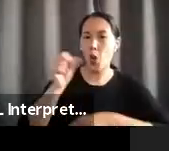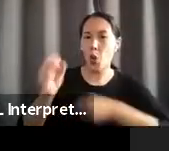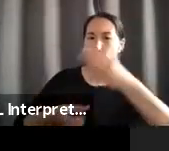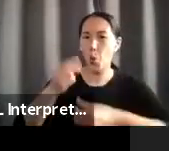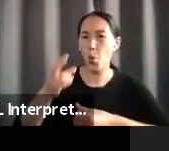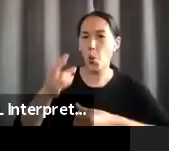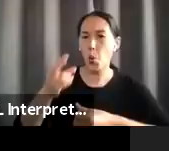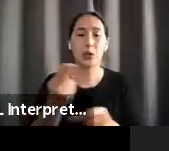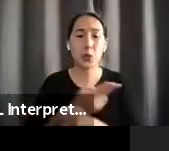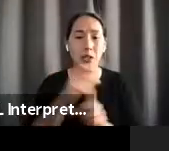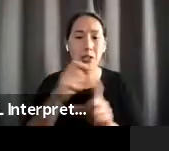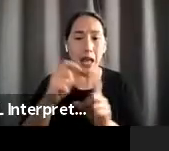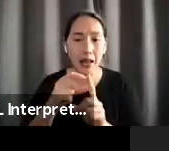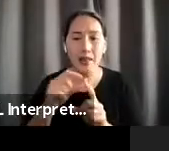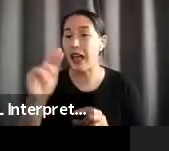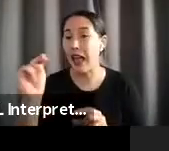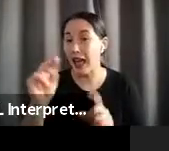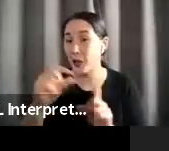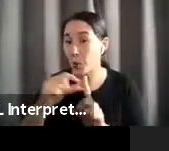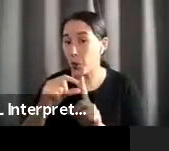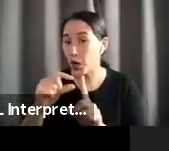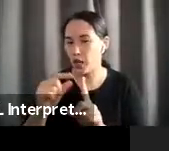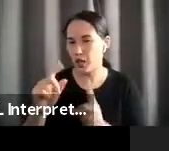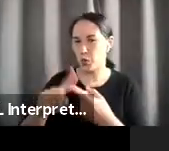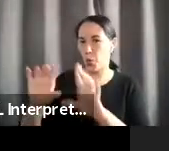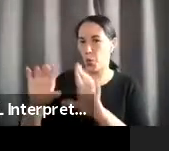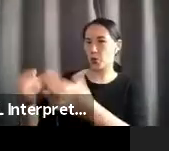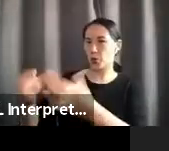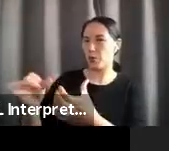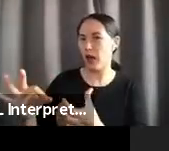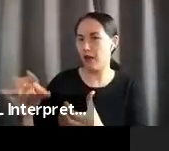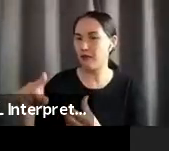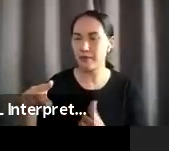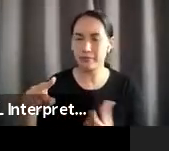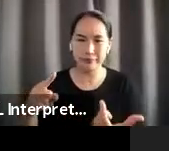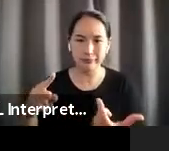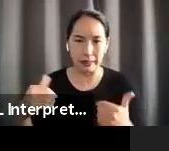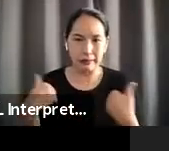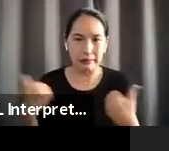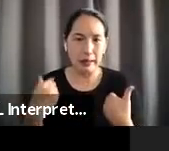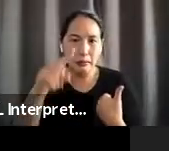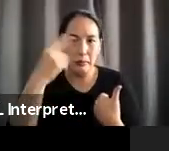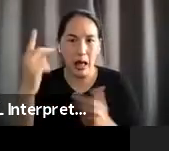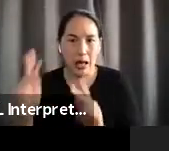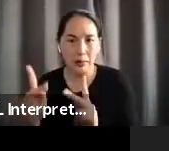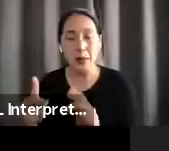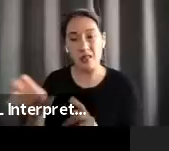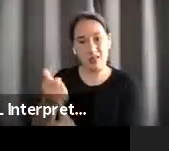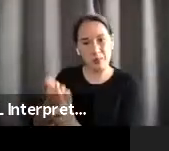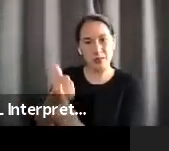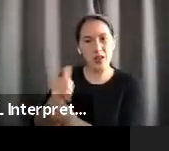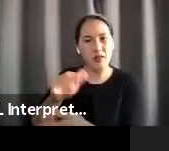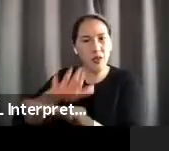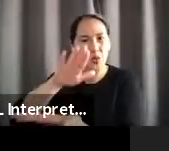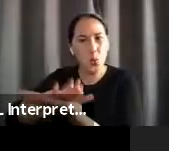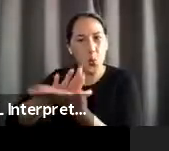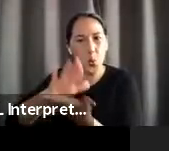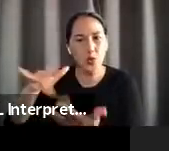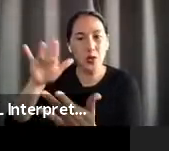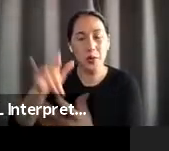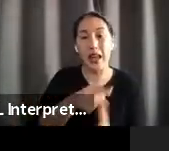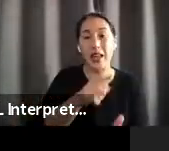at a group of Black young people on a school trip, who the young people are on a school trip. And the